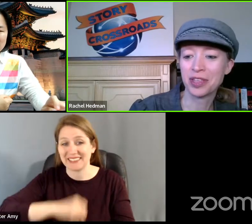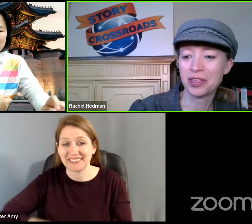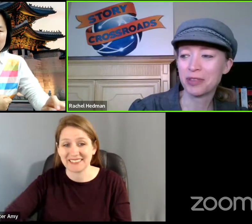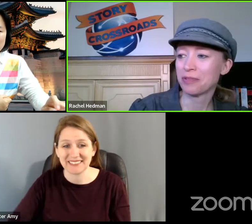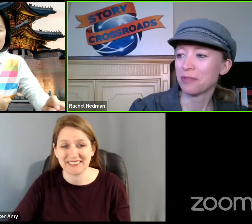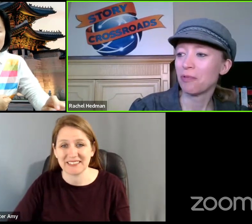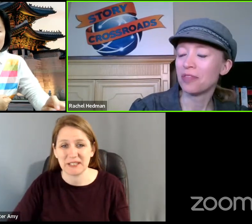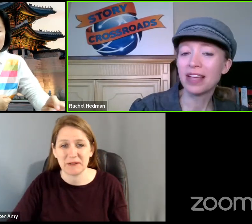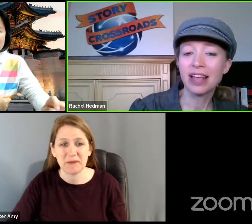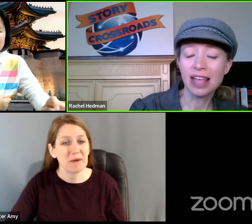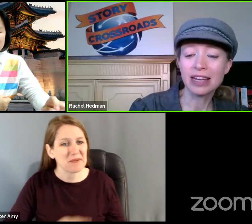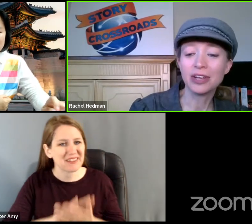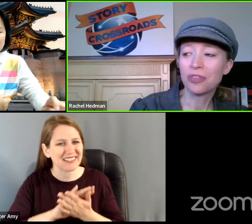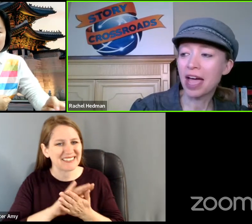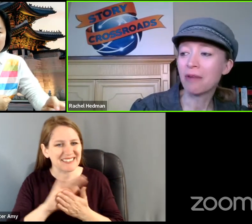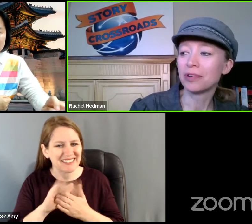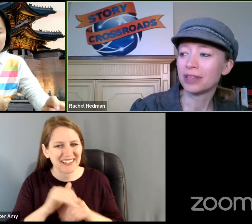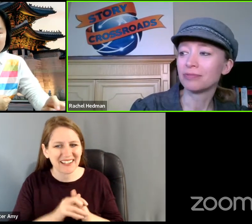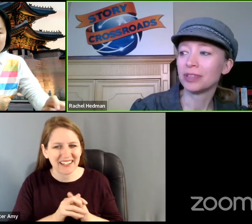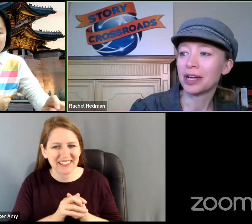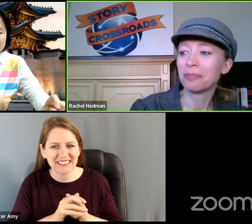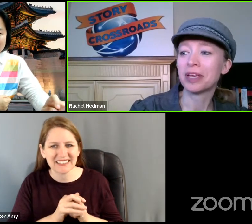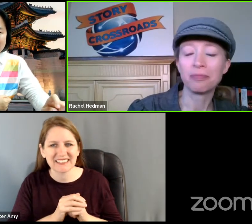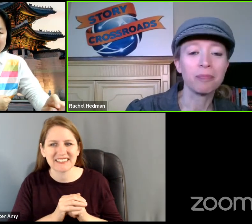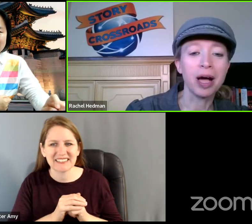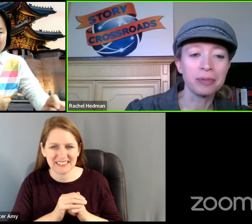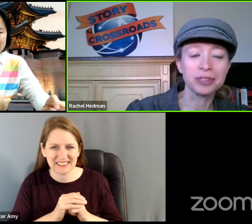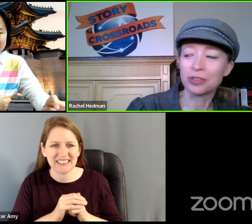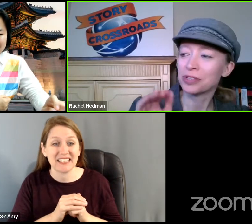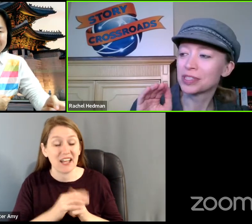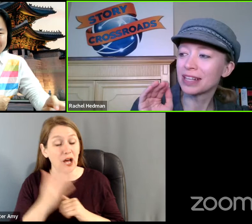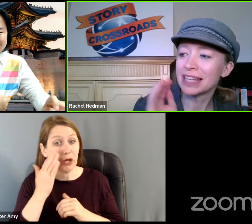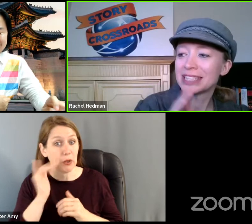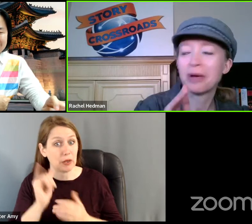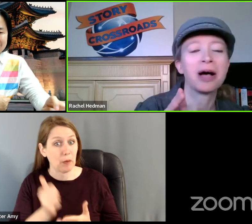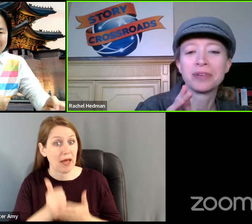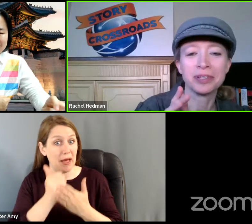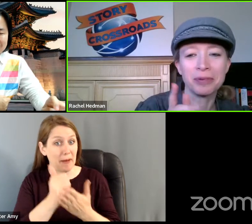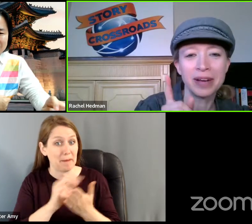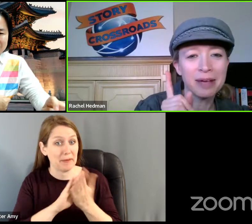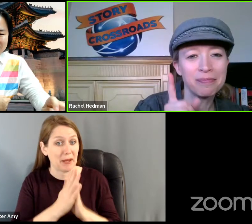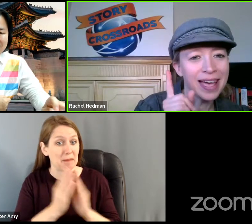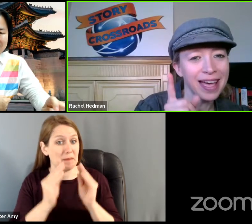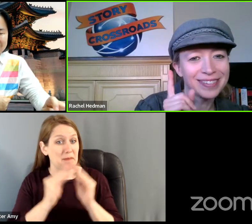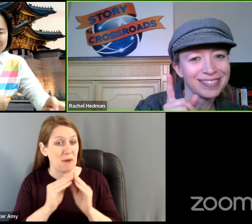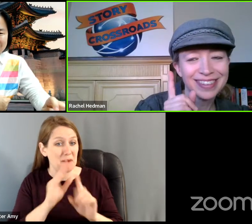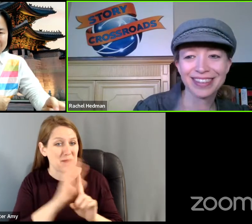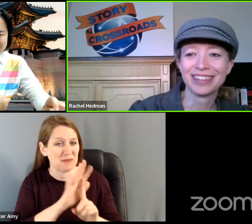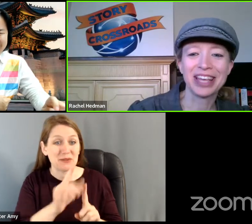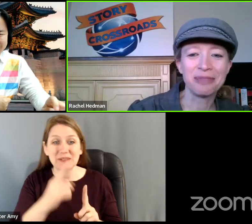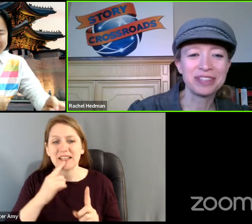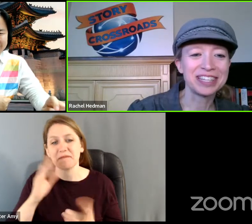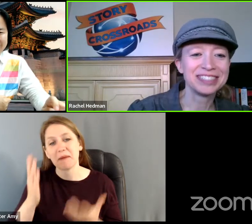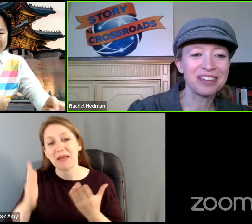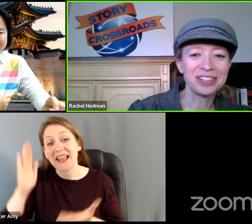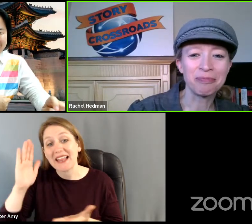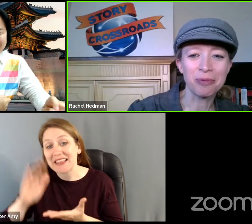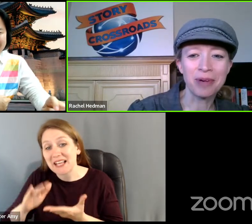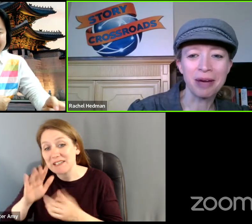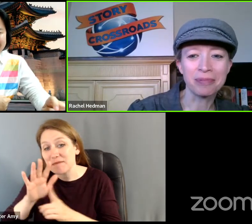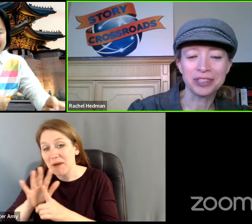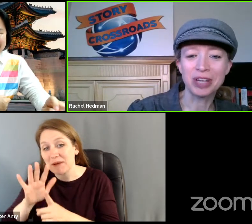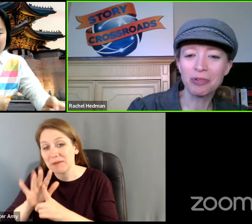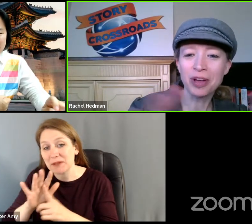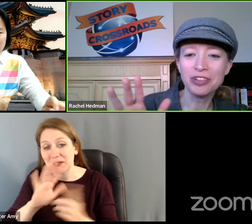Yeah. Well, and I know that will help get it more popular. So you said less popular, but I bet it's going to definitely